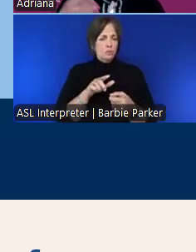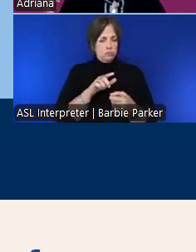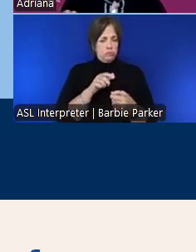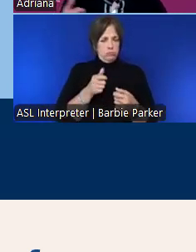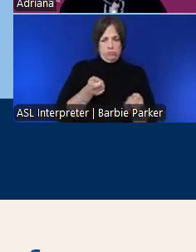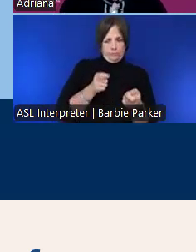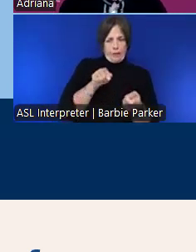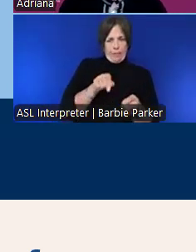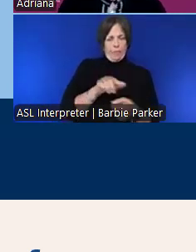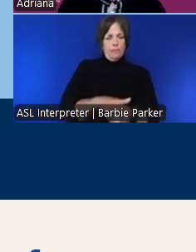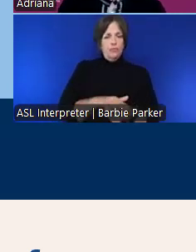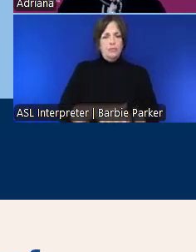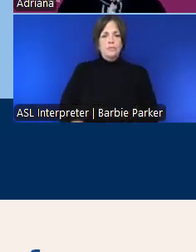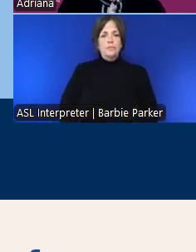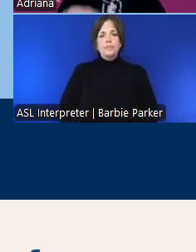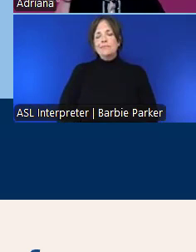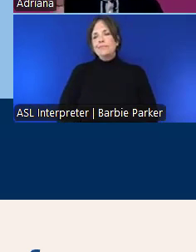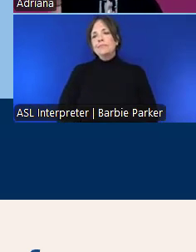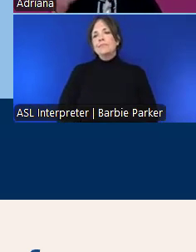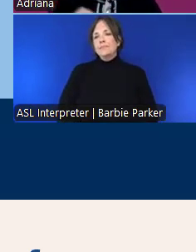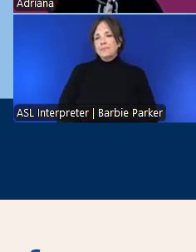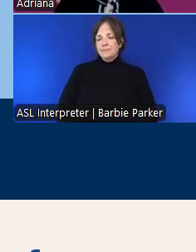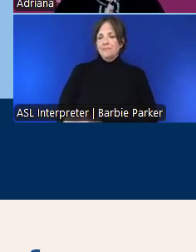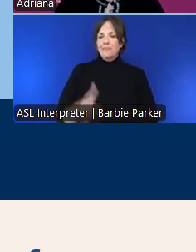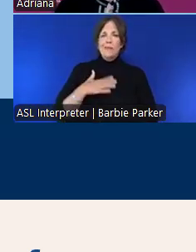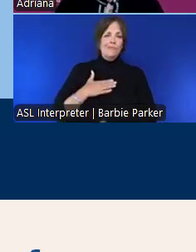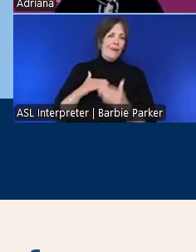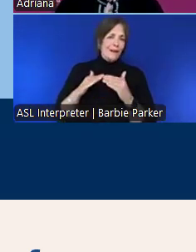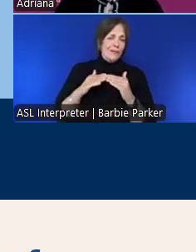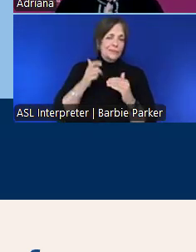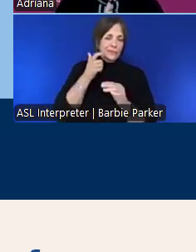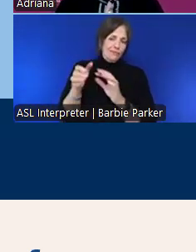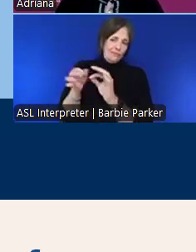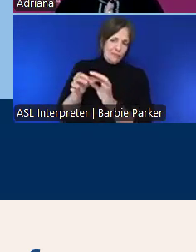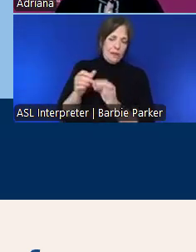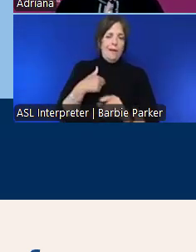my colleague Brianna was talking a little bit, and I think Elise also talked a little bit about how